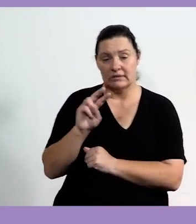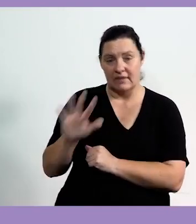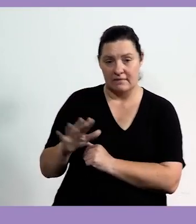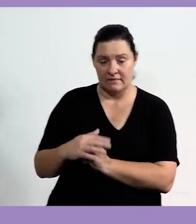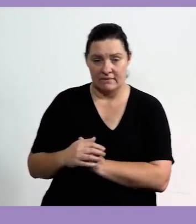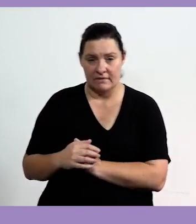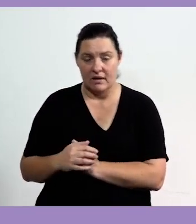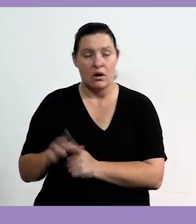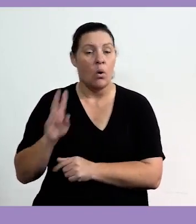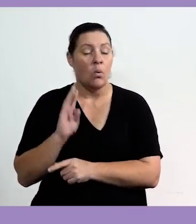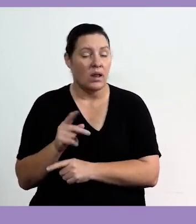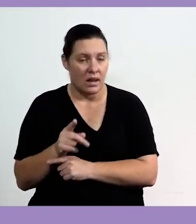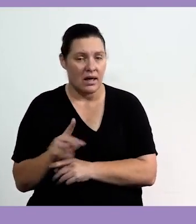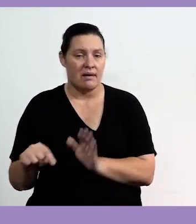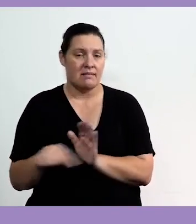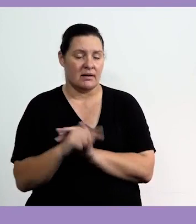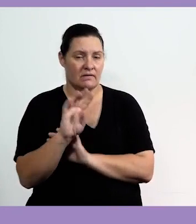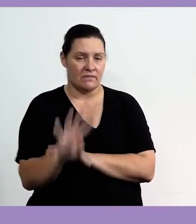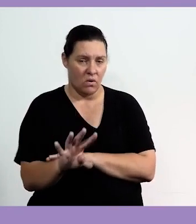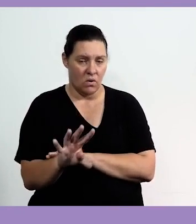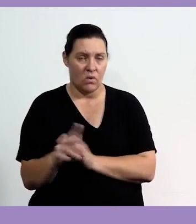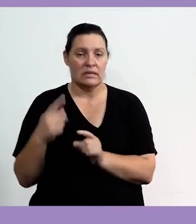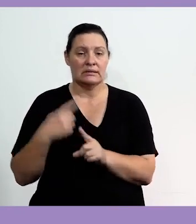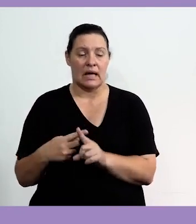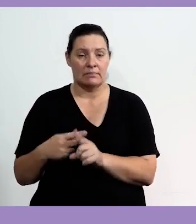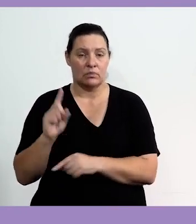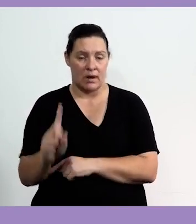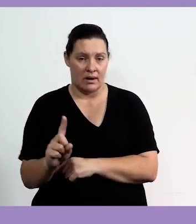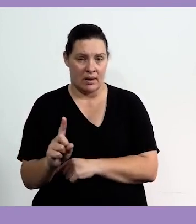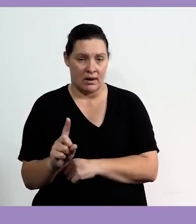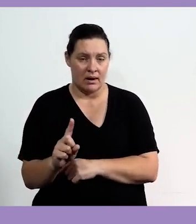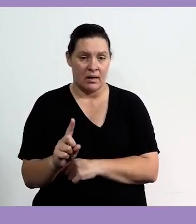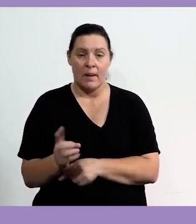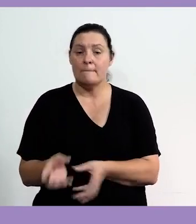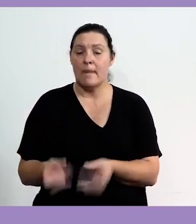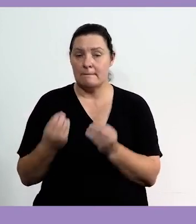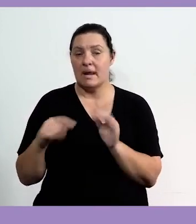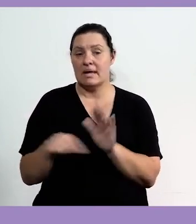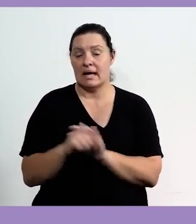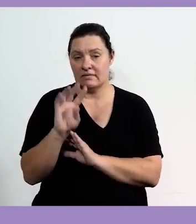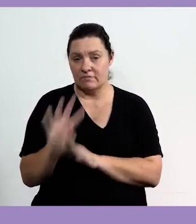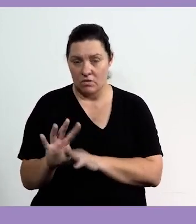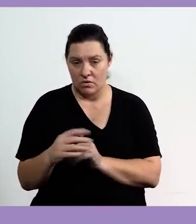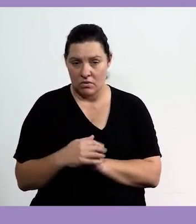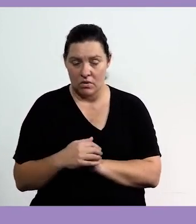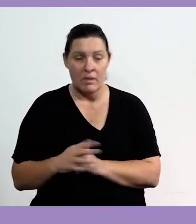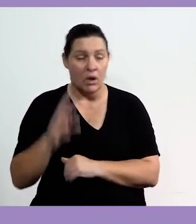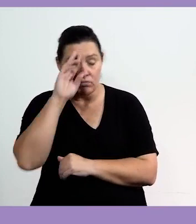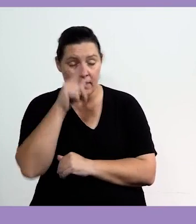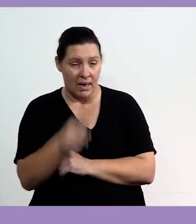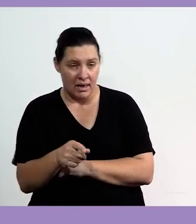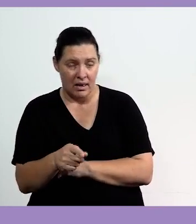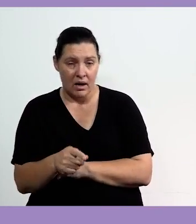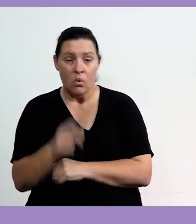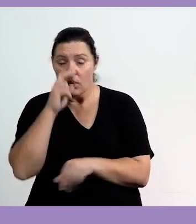is 25. And we are going to say negative 4 multiplied by 1, which gives us a negative 4. But